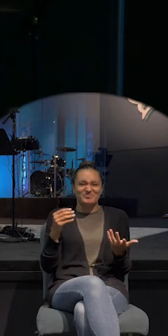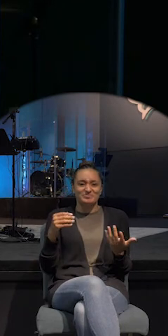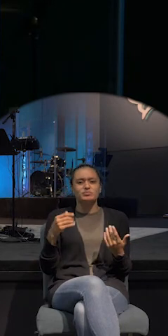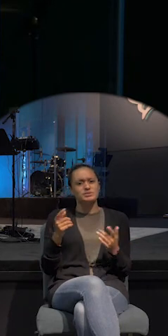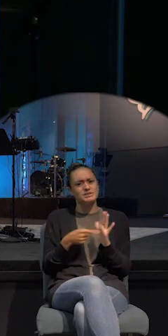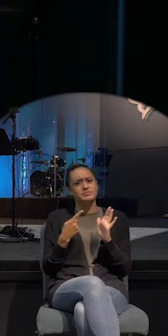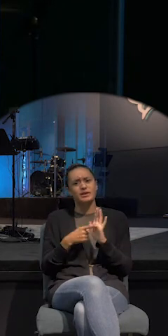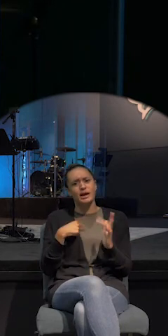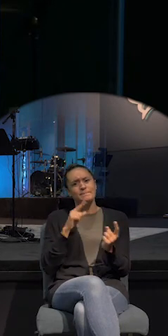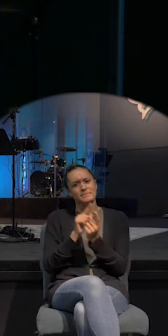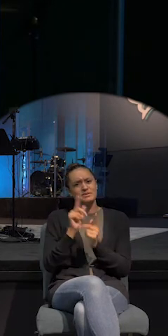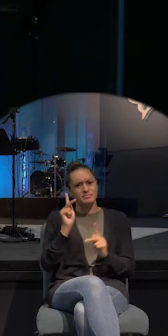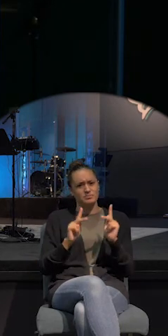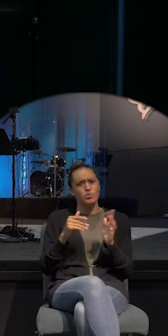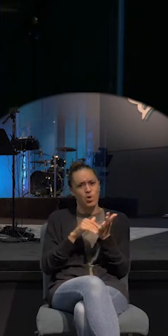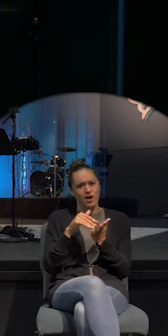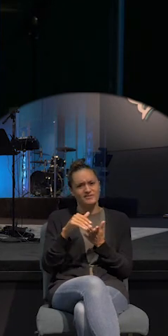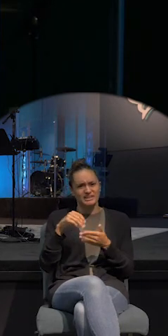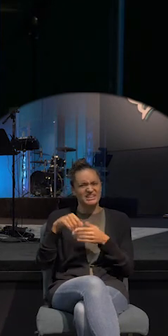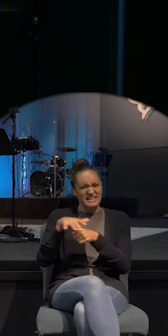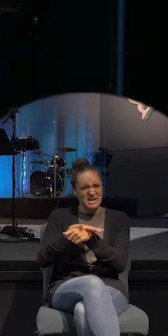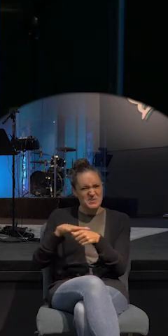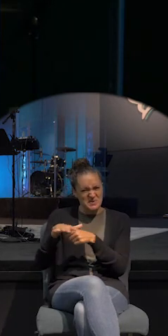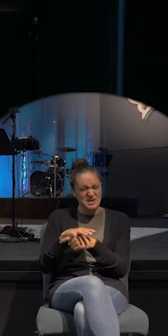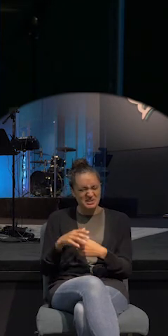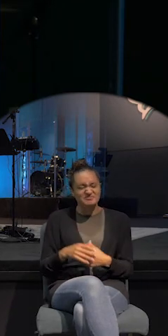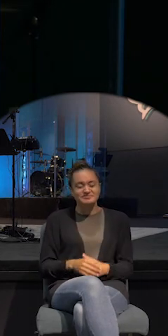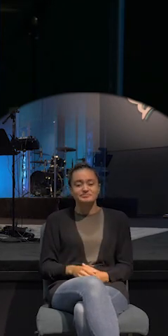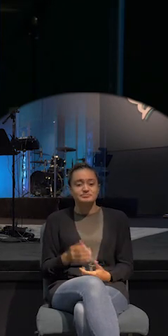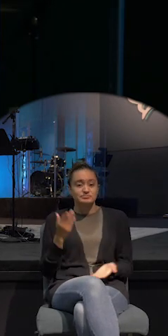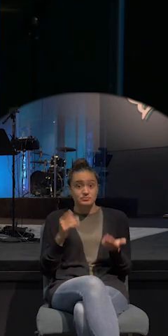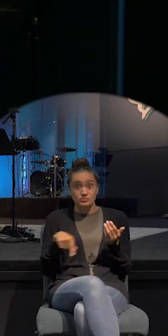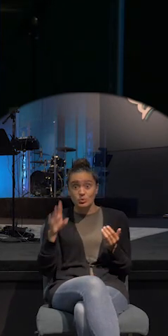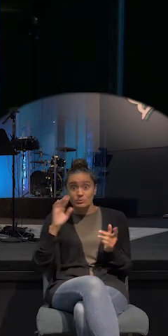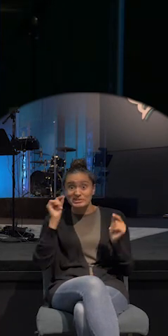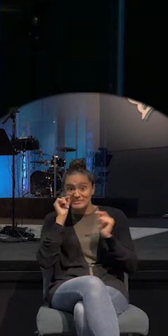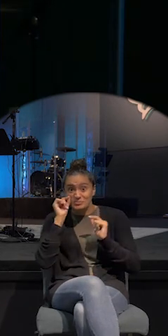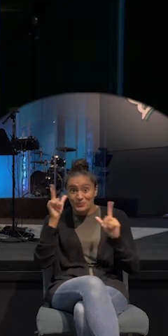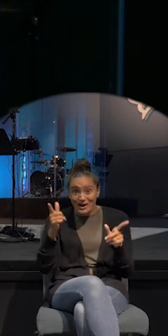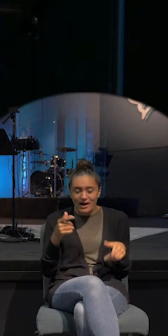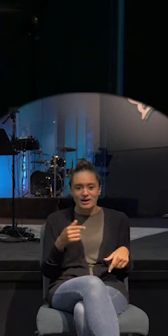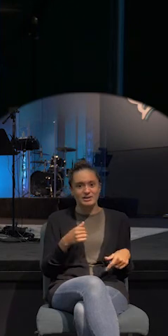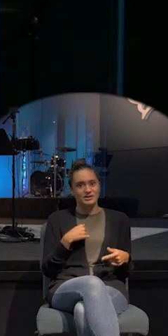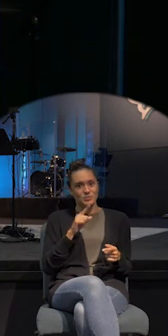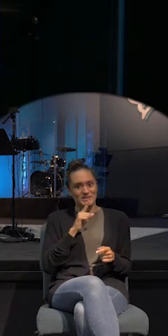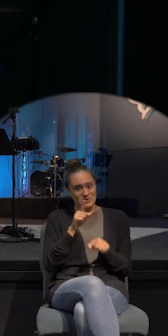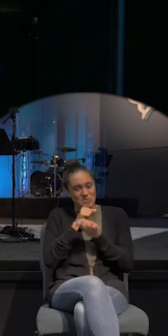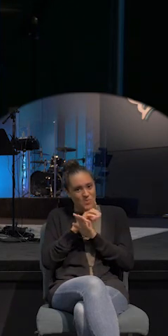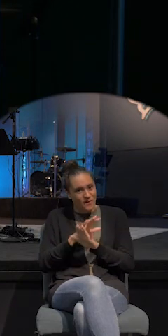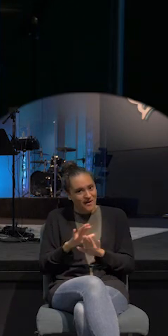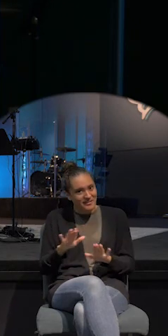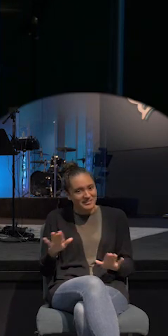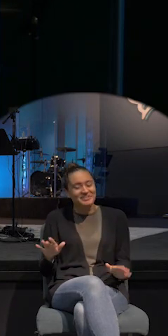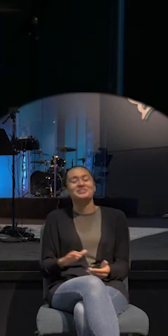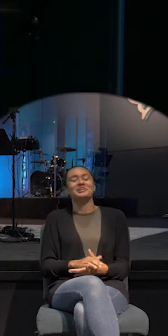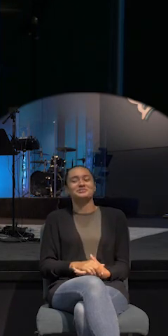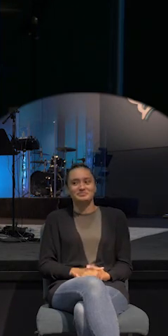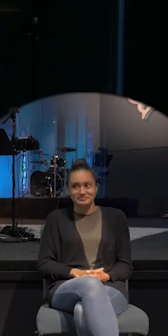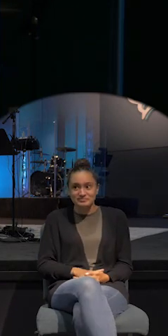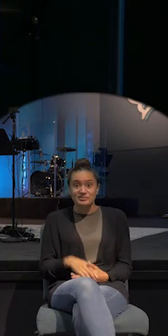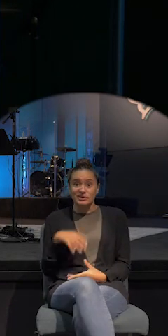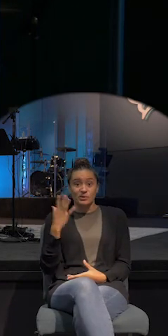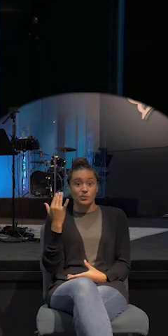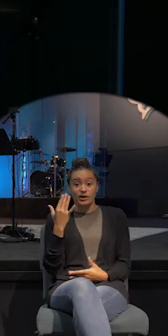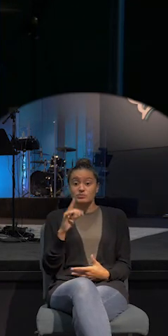run into people quite often in the area, and you may be a bit surprised that how reserved I actually am, because